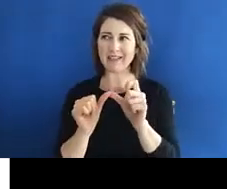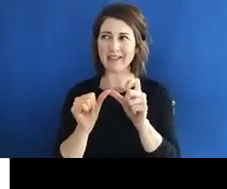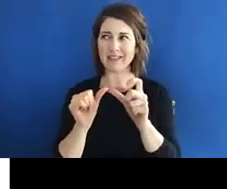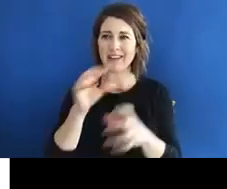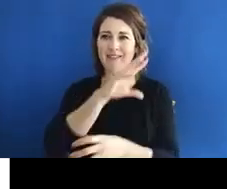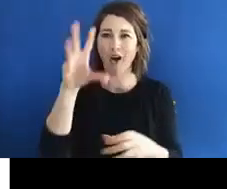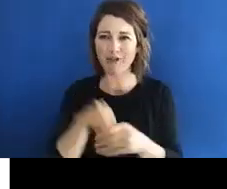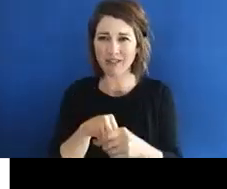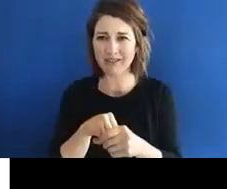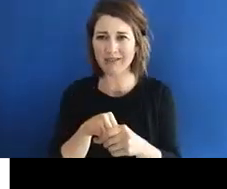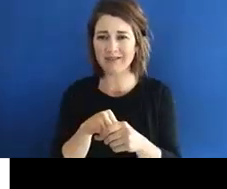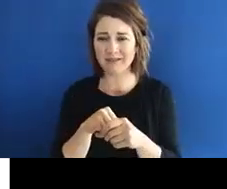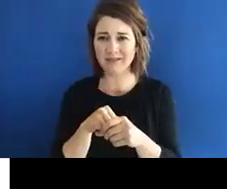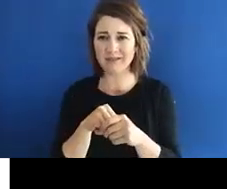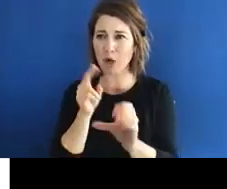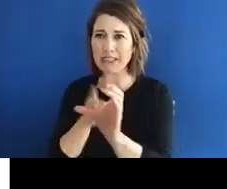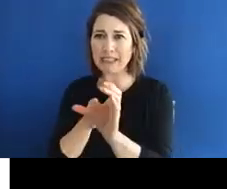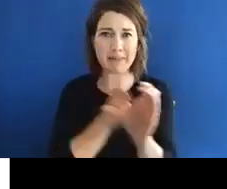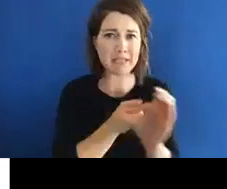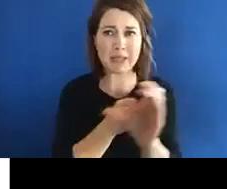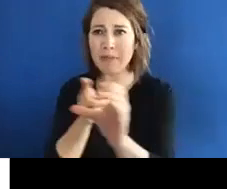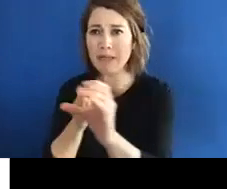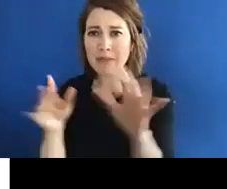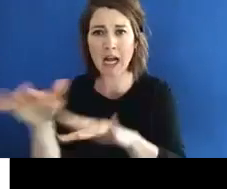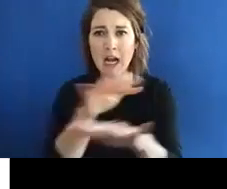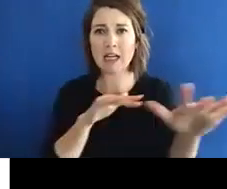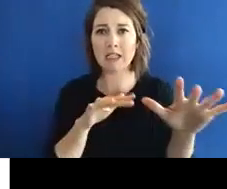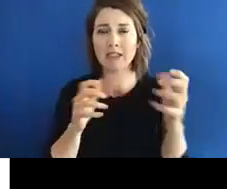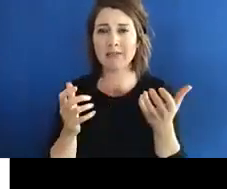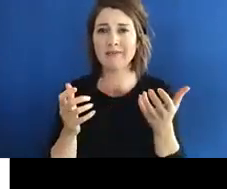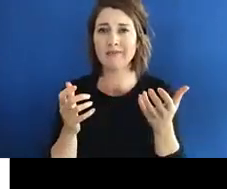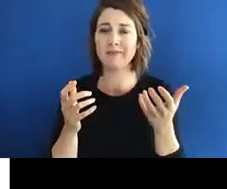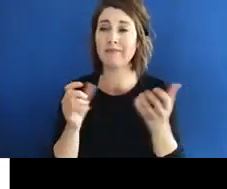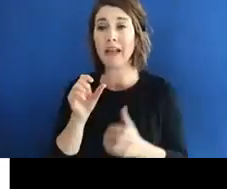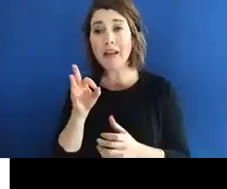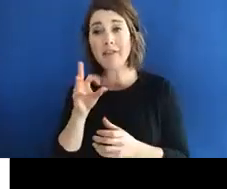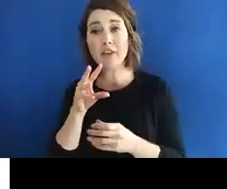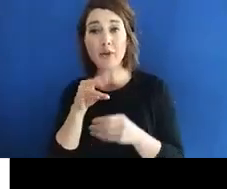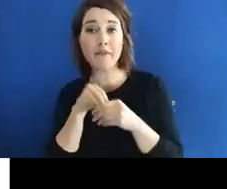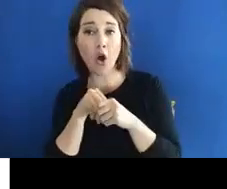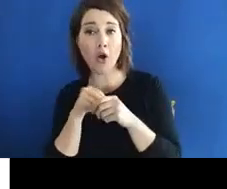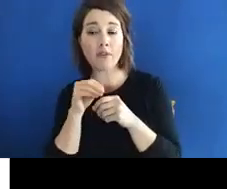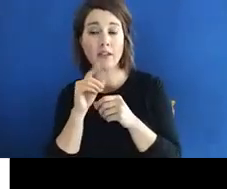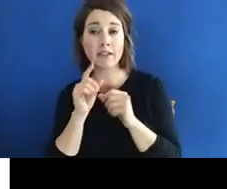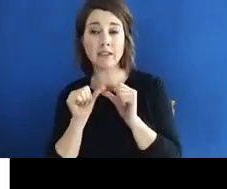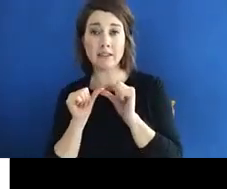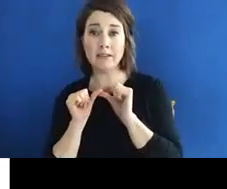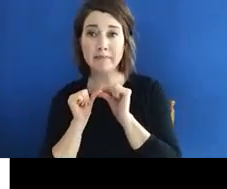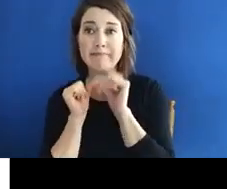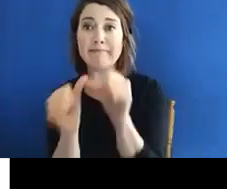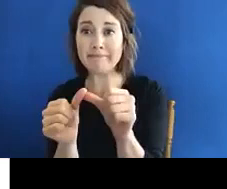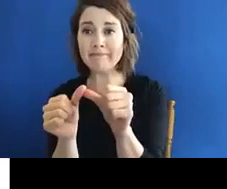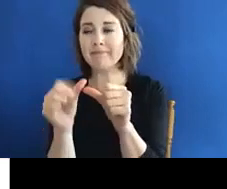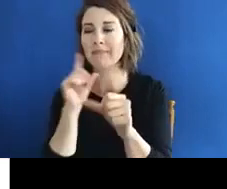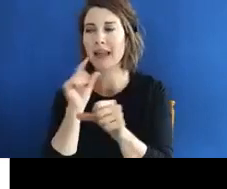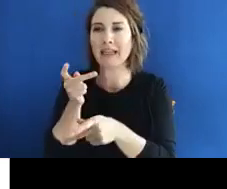to focus on. Keeping individuals engaged helps them achieve successful employment. So if we look at the number of